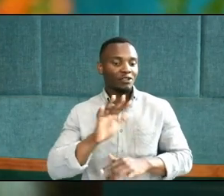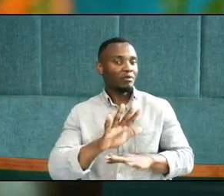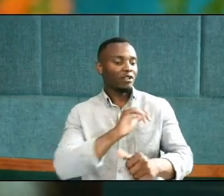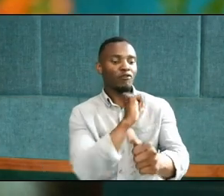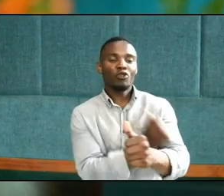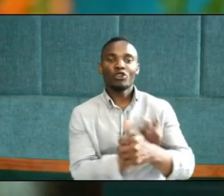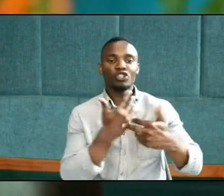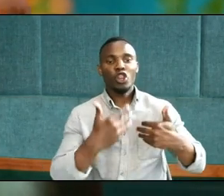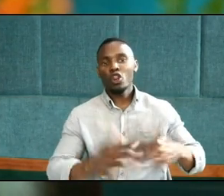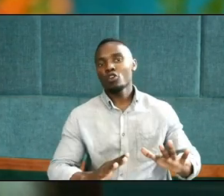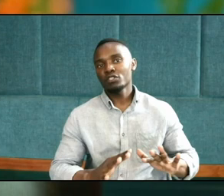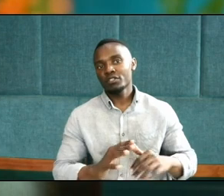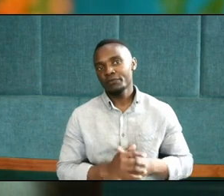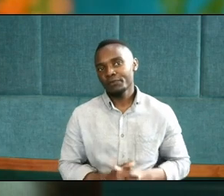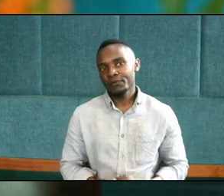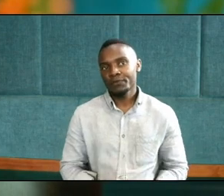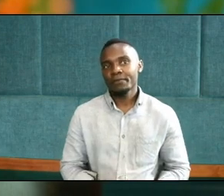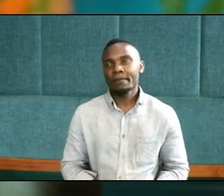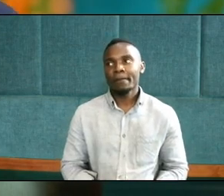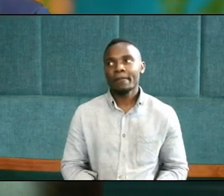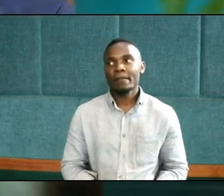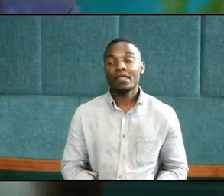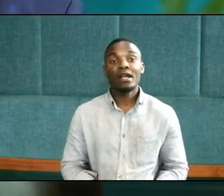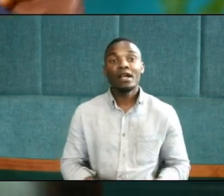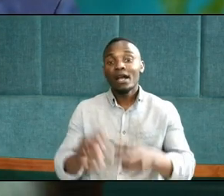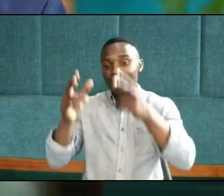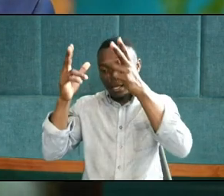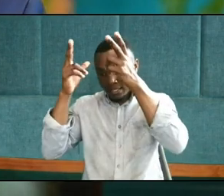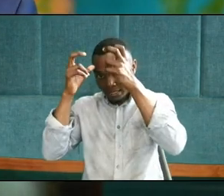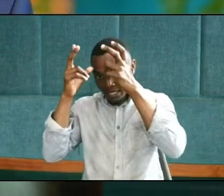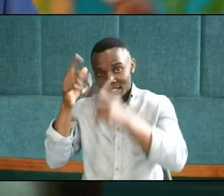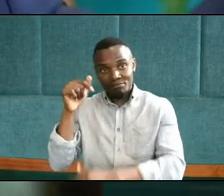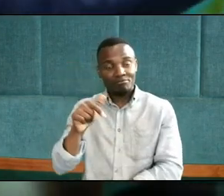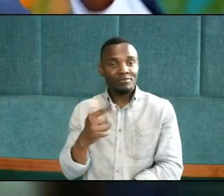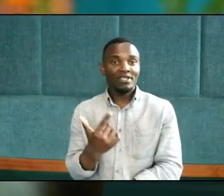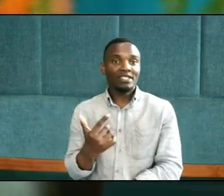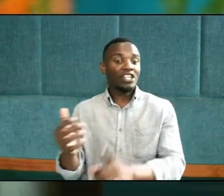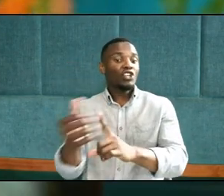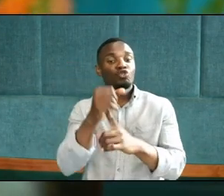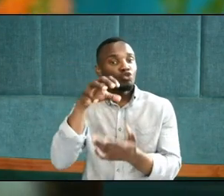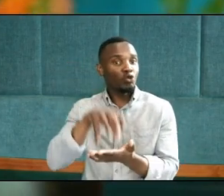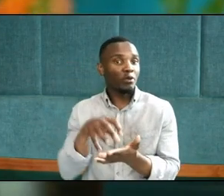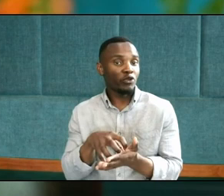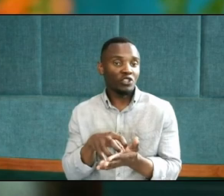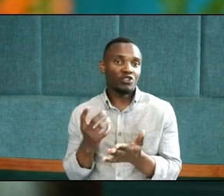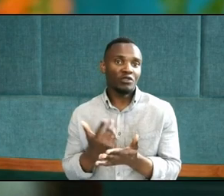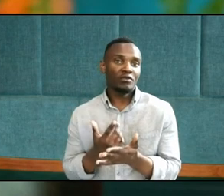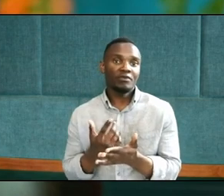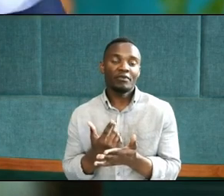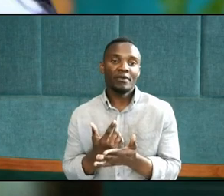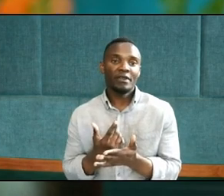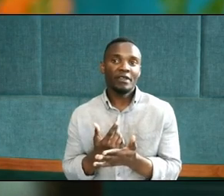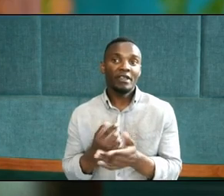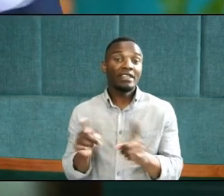authority that was theirs. Satan usurped the position. He took it by force and has been